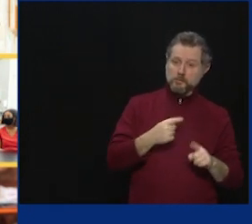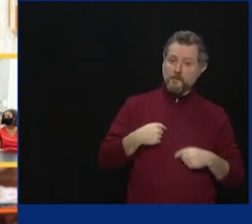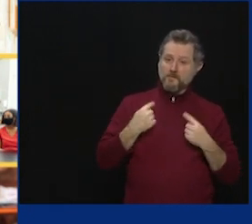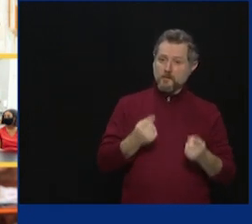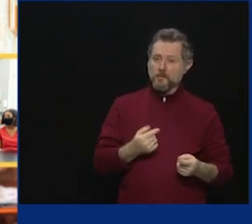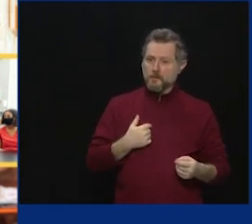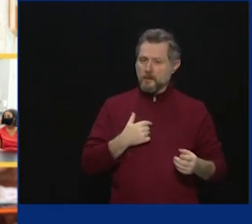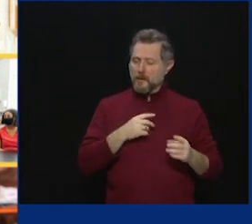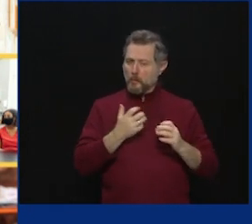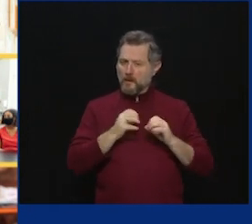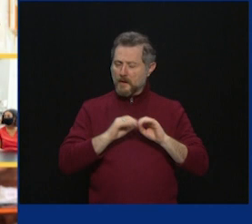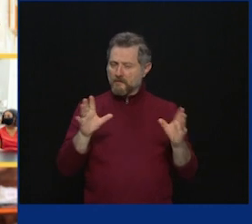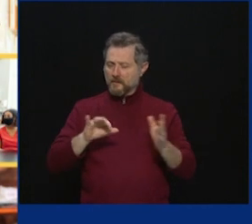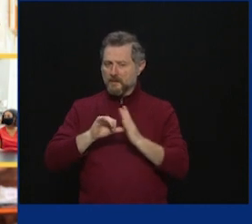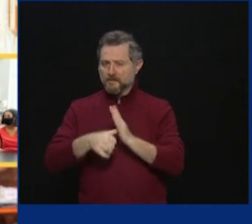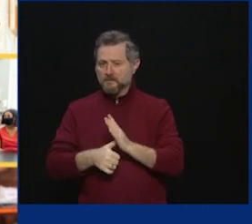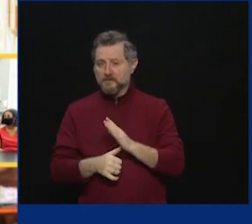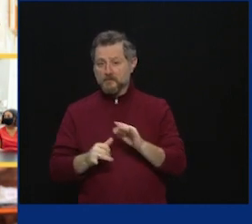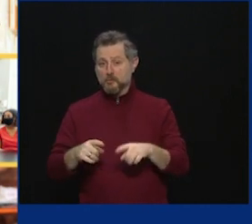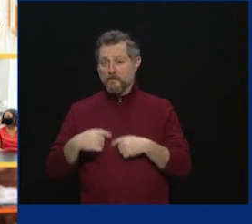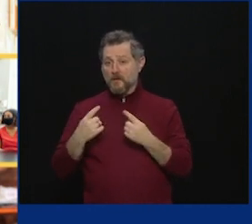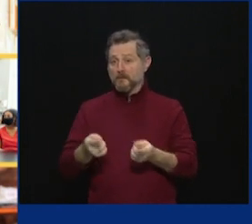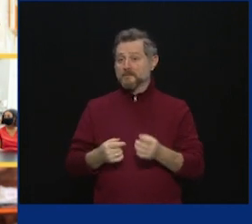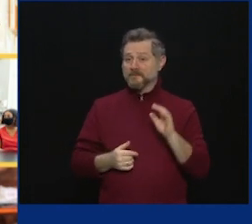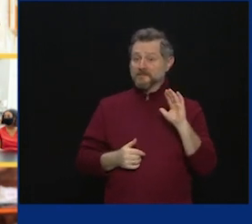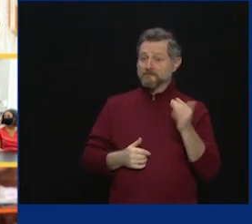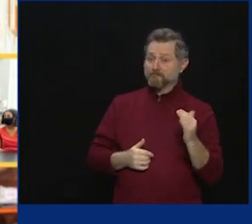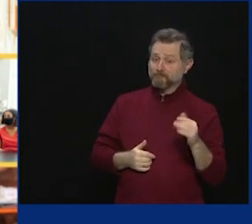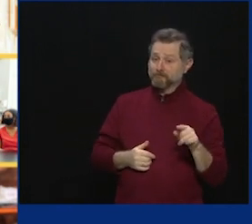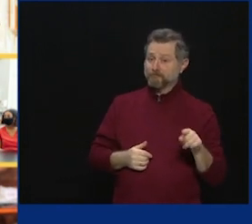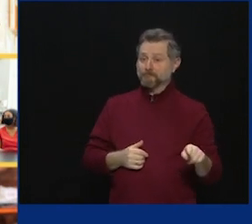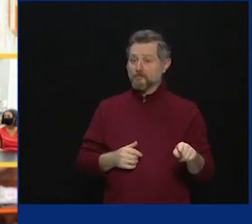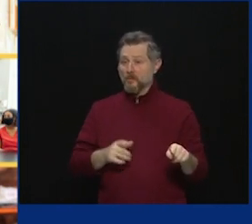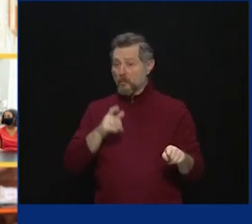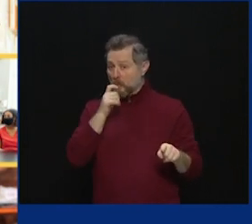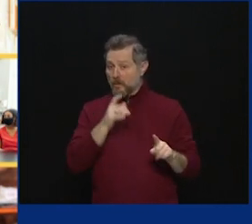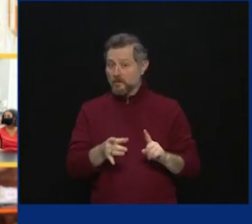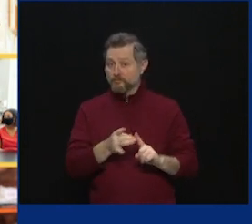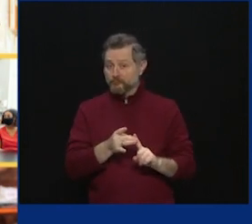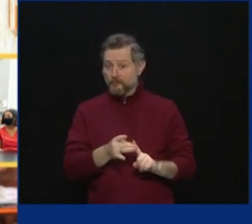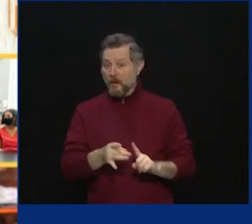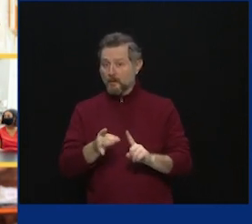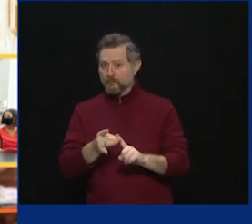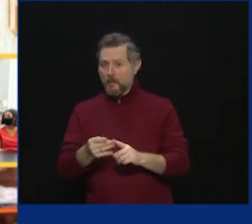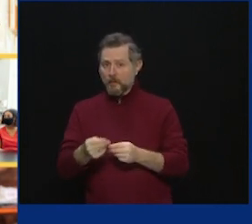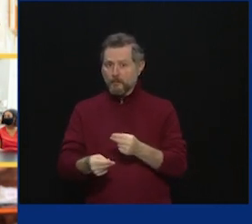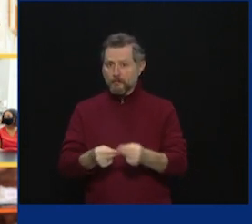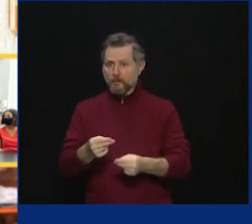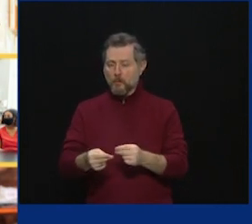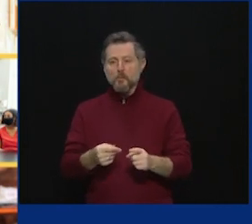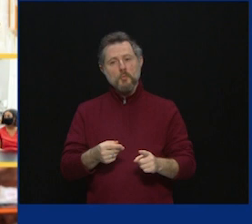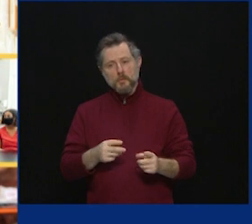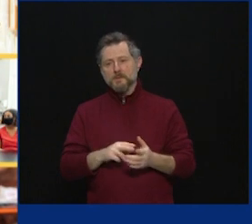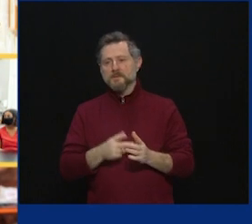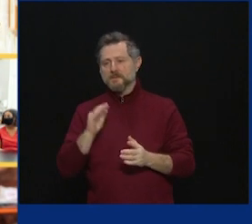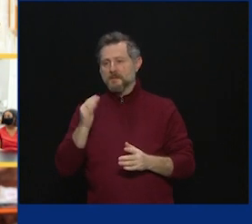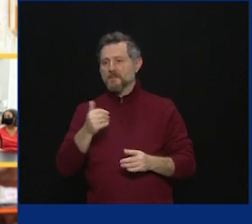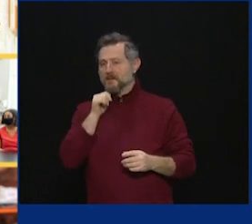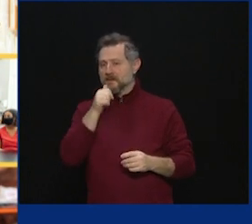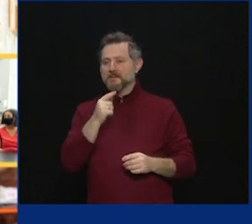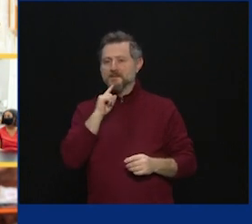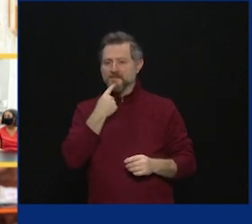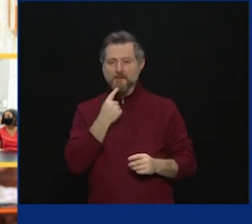this, thus far has demonstrated, as we've watched around the globe and other places where it hit first, that it's not as severe in